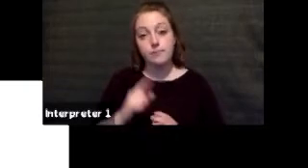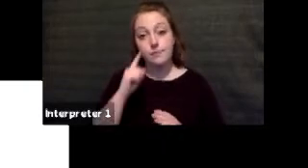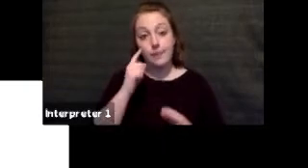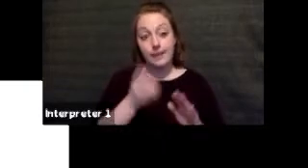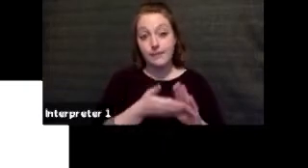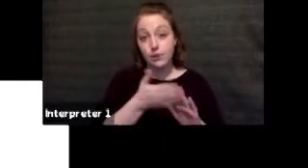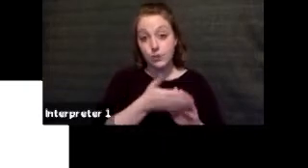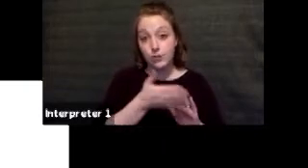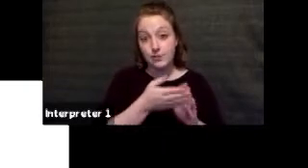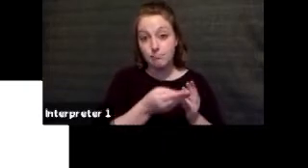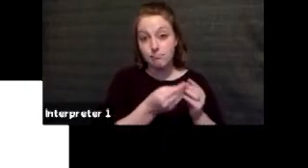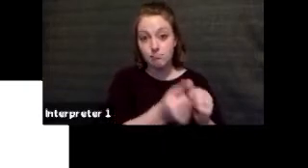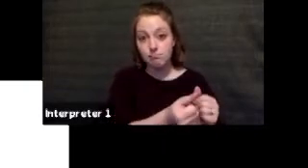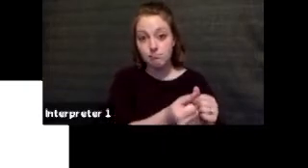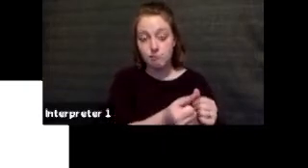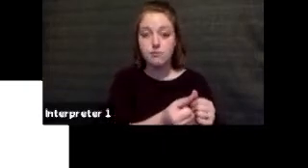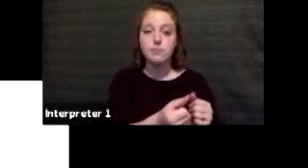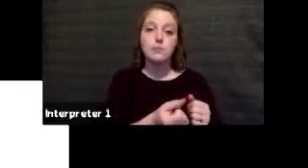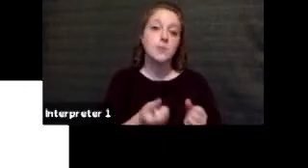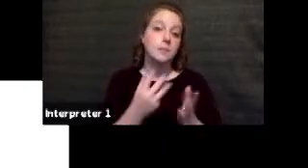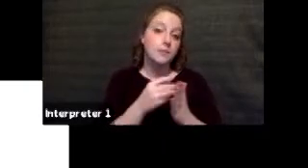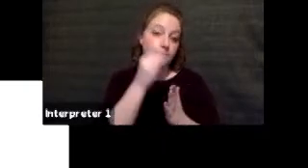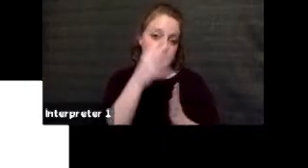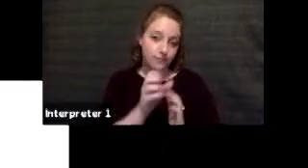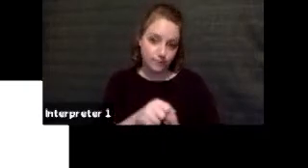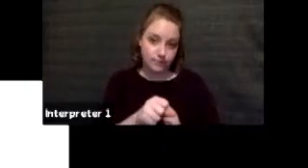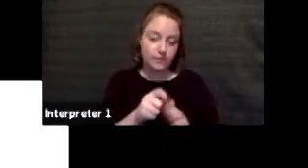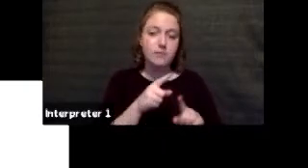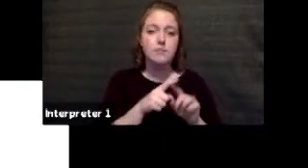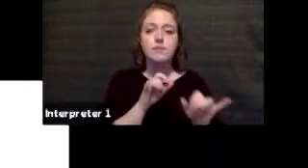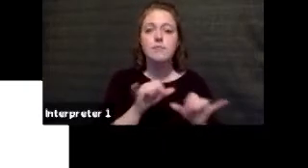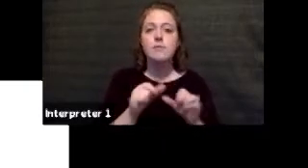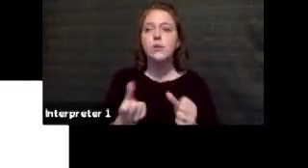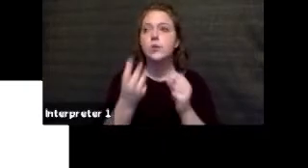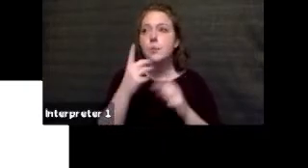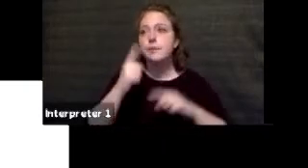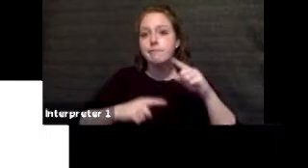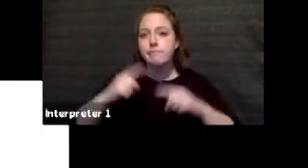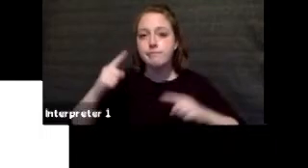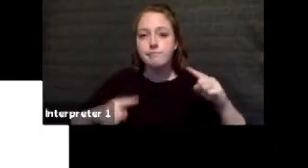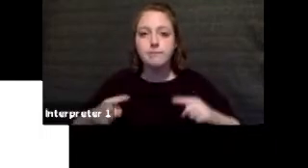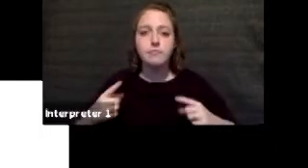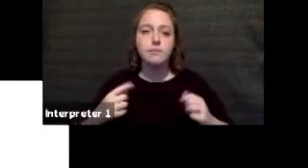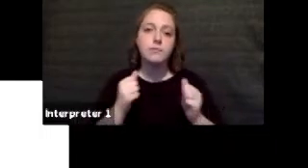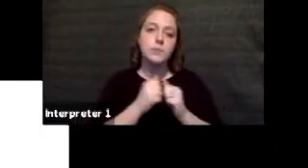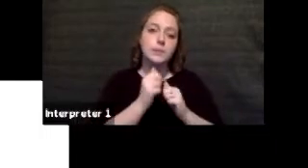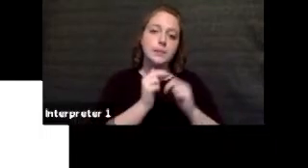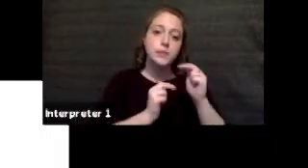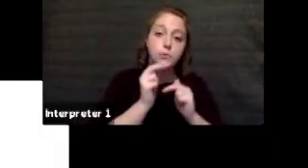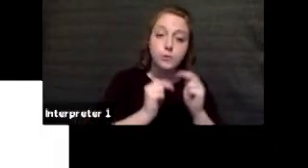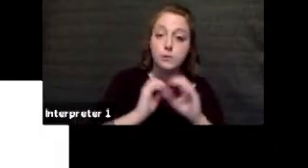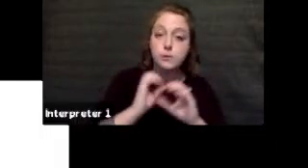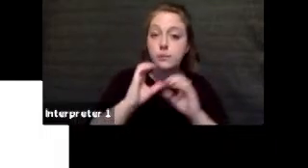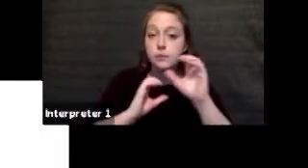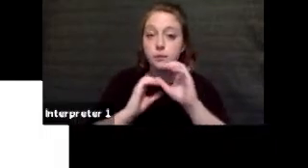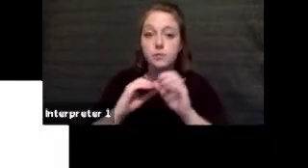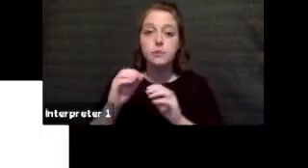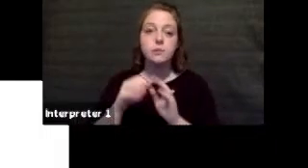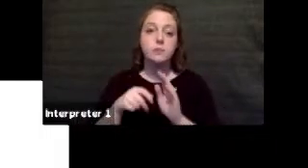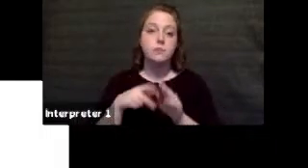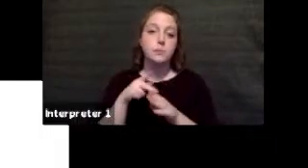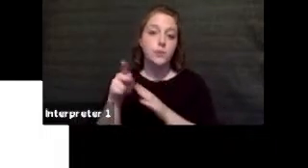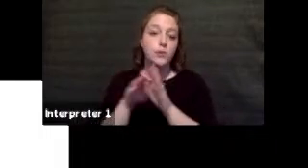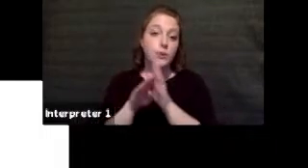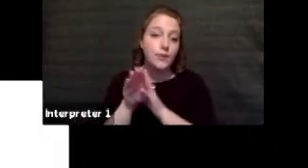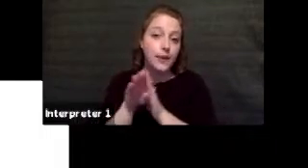in the number of students, but also there are just so many variables with instruction and, um, professional development and